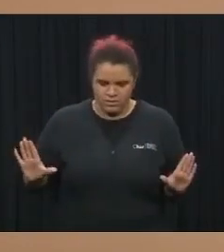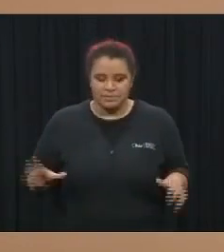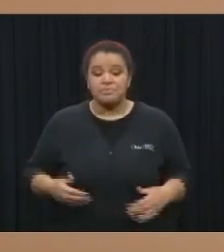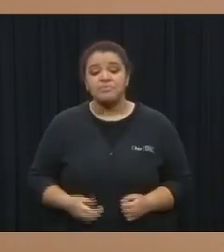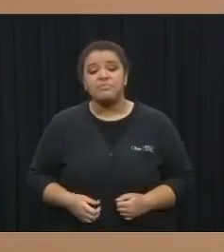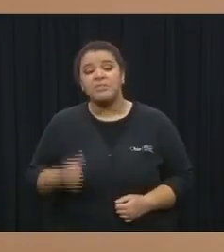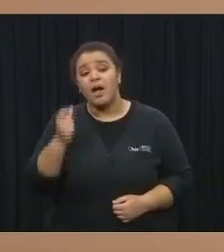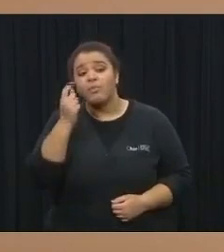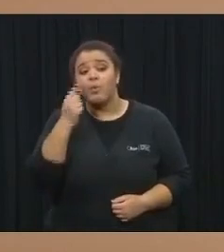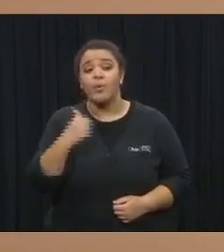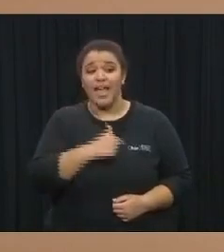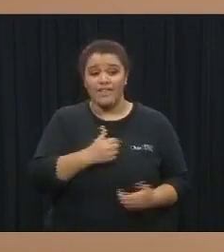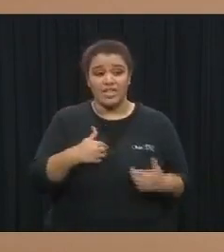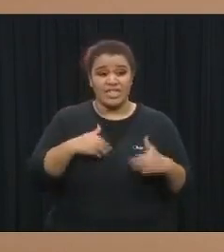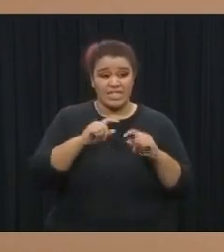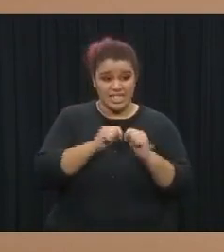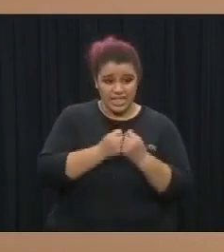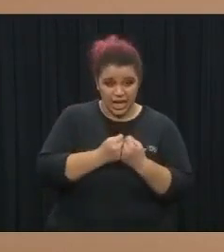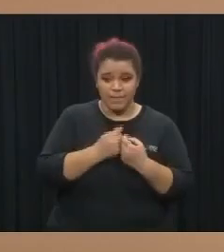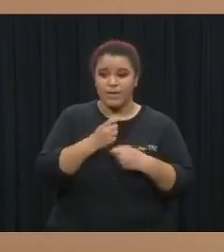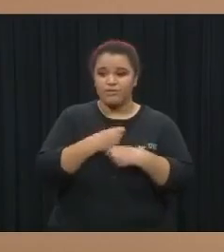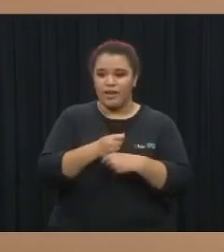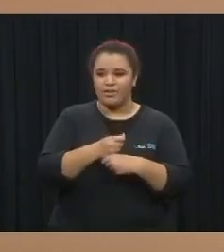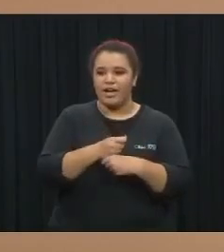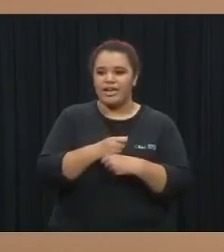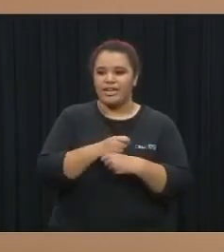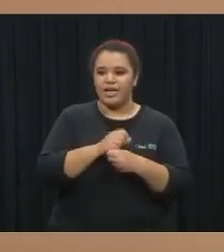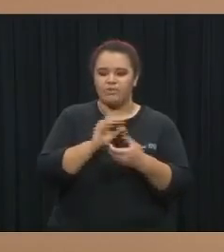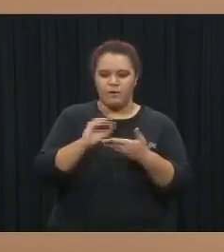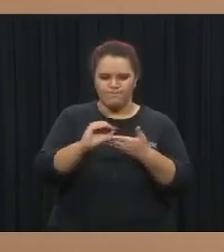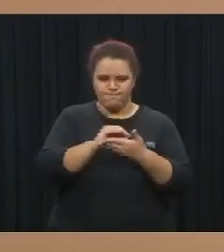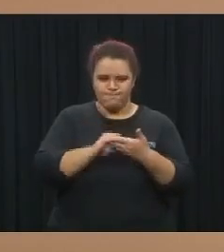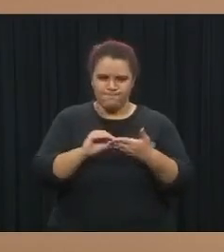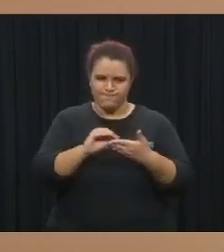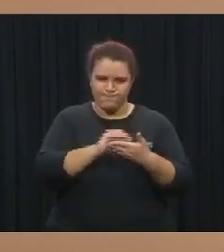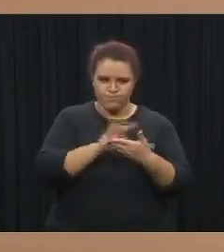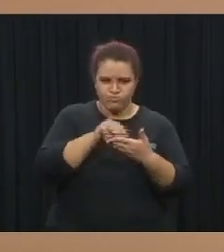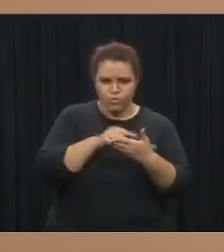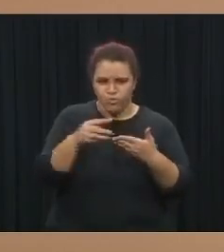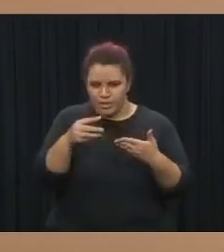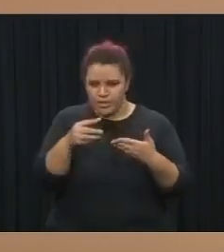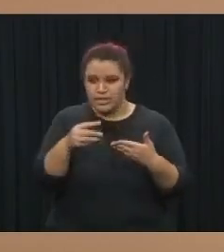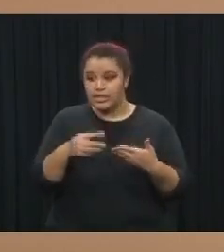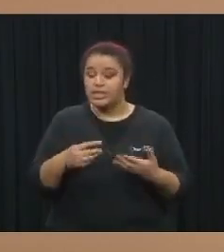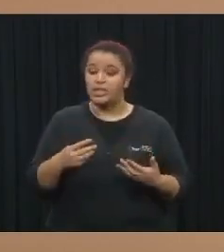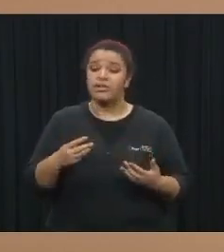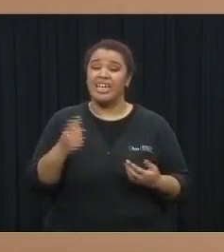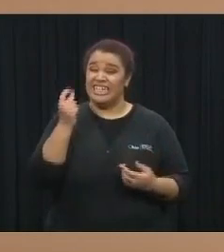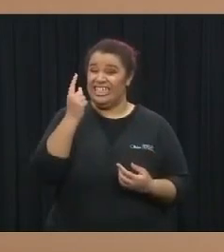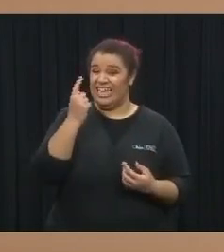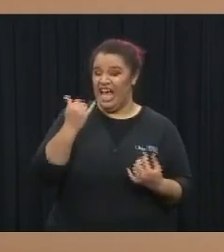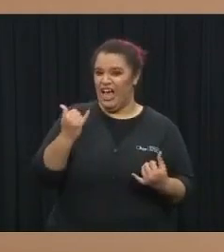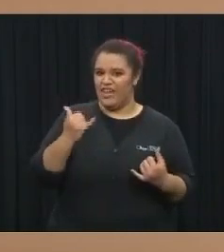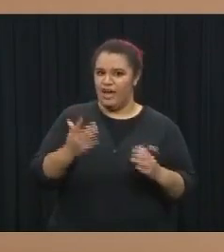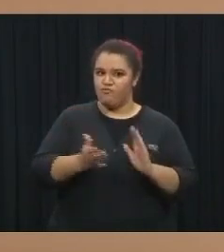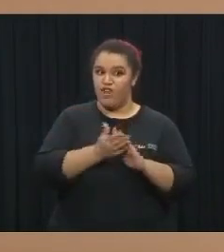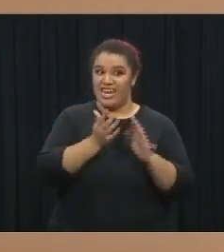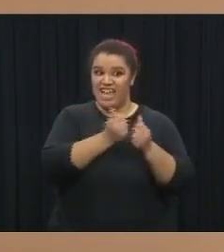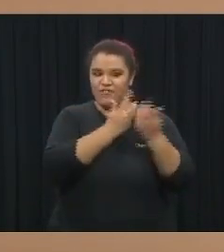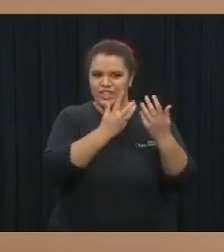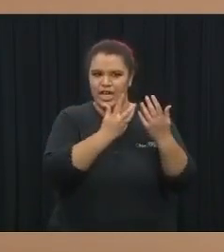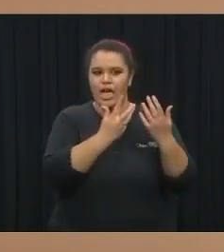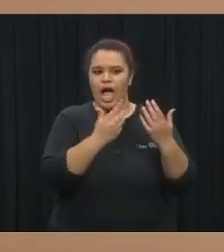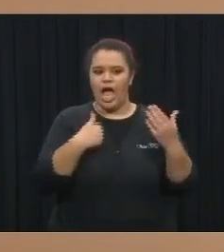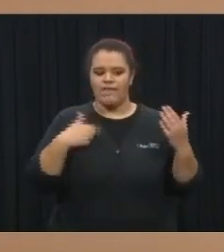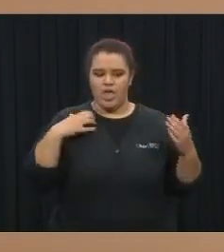rubrics. Now, being that I'm running the whole thing, I think there are folks who could give you a lot more details that might be more helpful. But I can